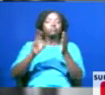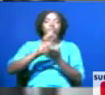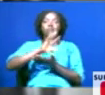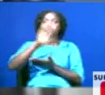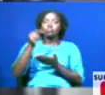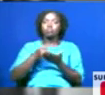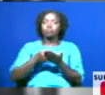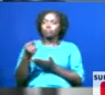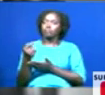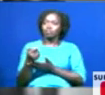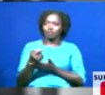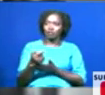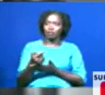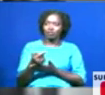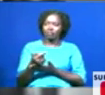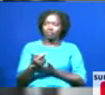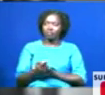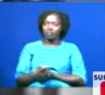week.